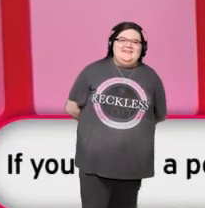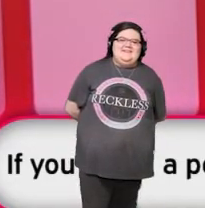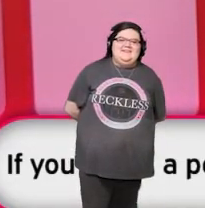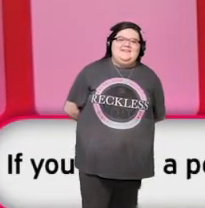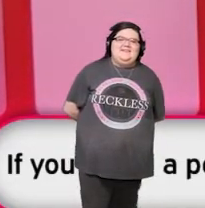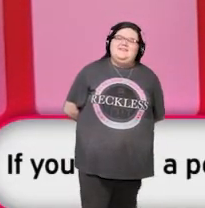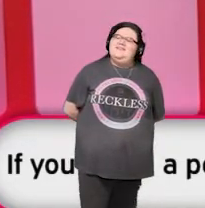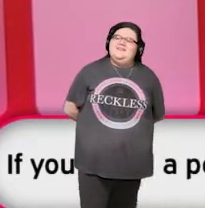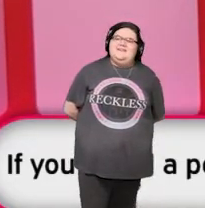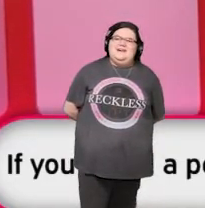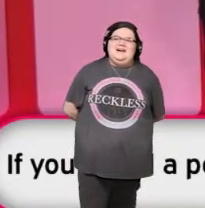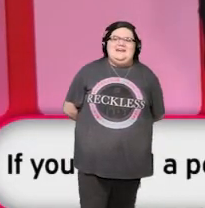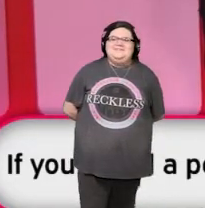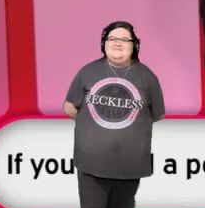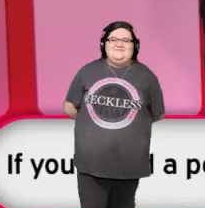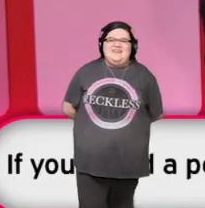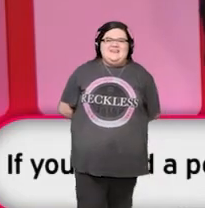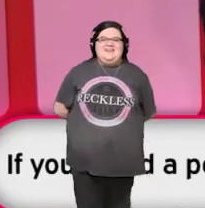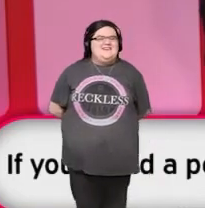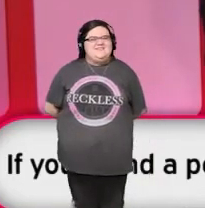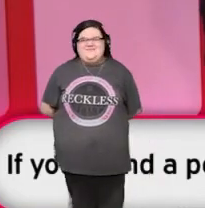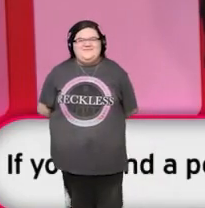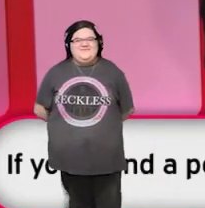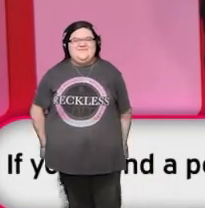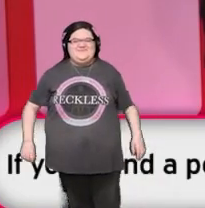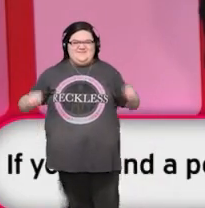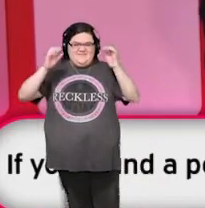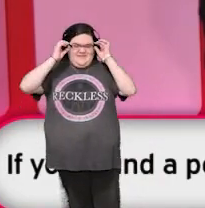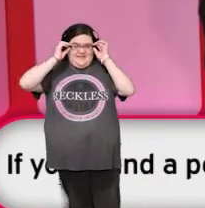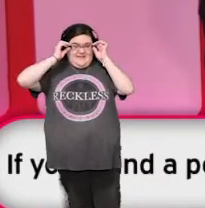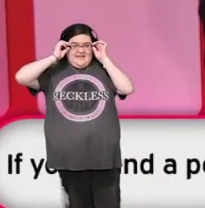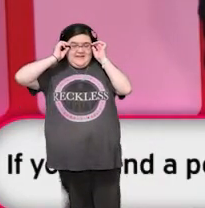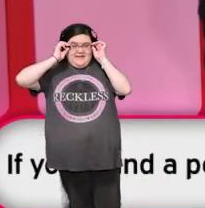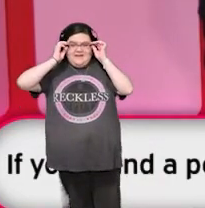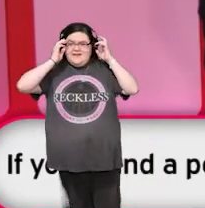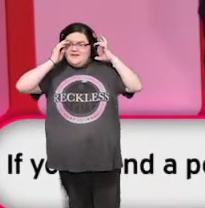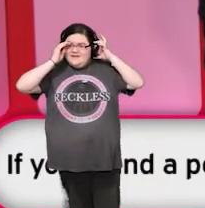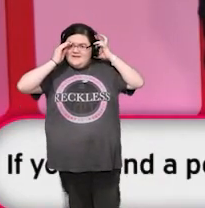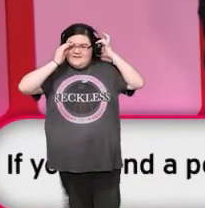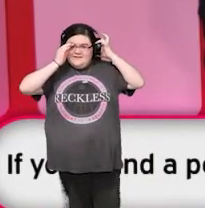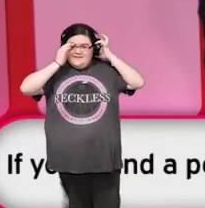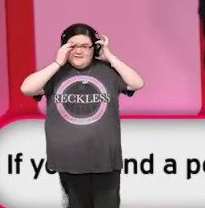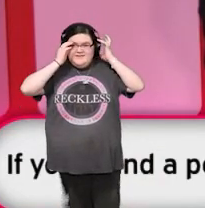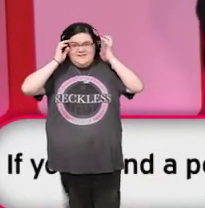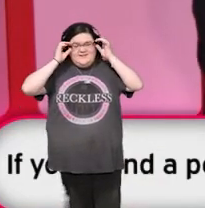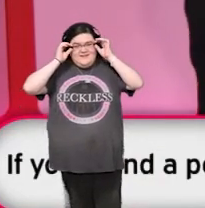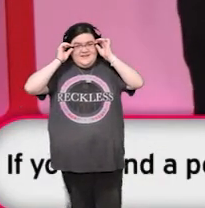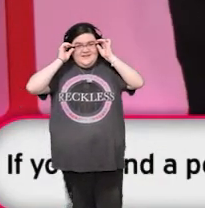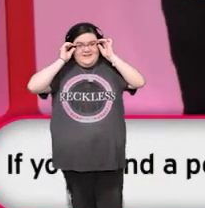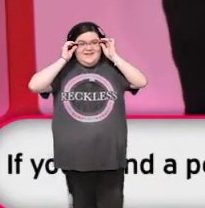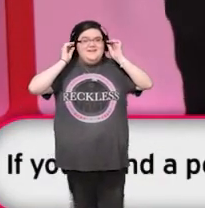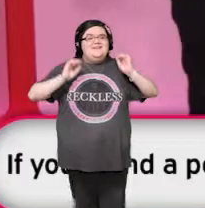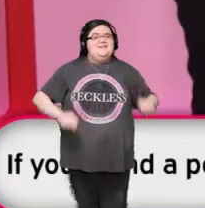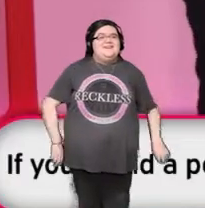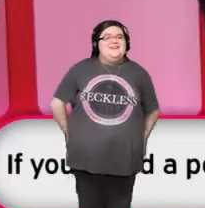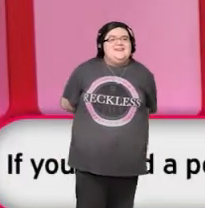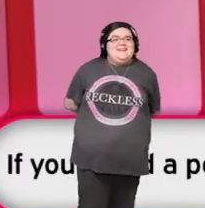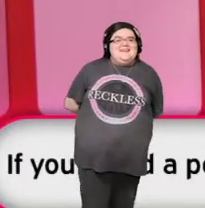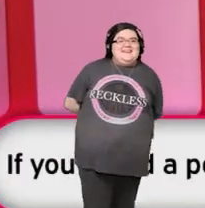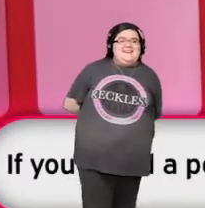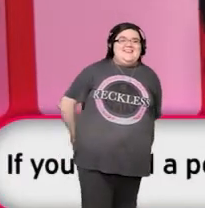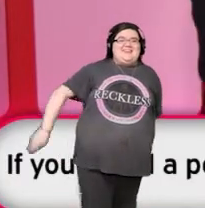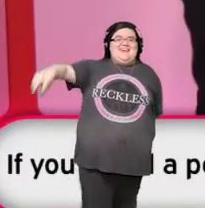then. Yeah. I think I'd watch it and then I would wait until you make a joke at me and then I'd bring it up. Unload it.